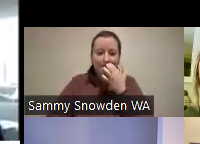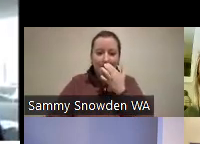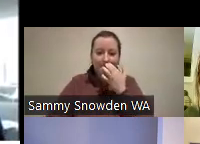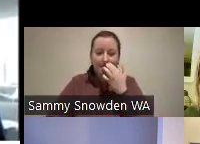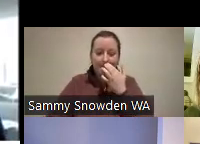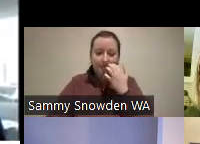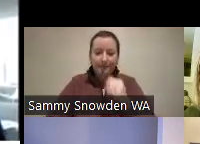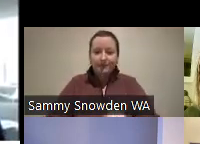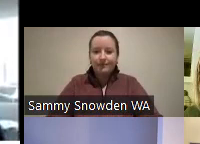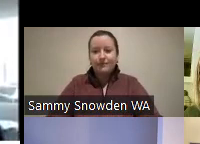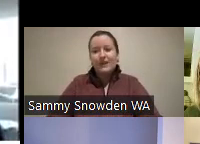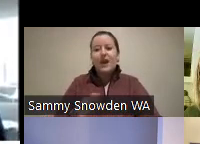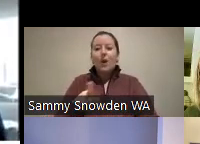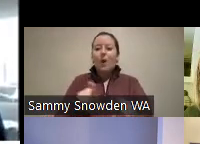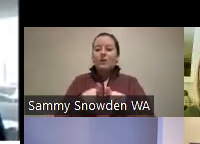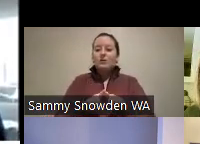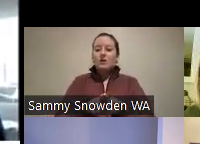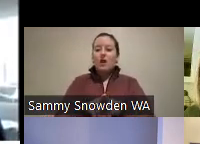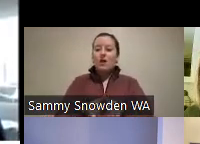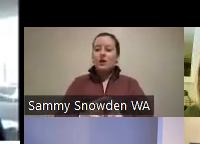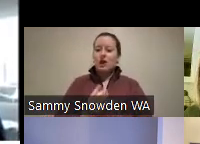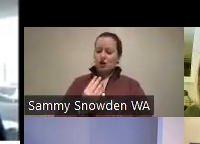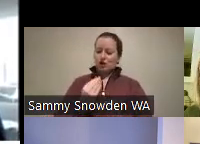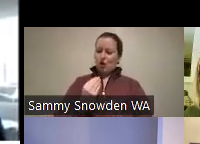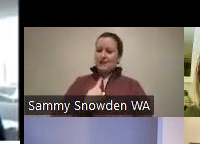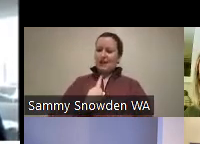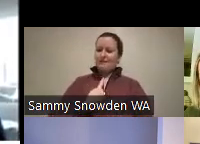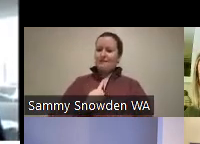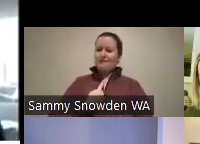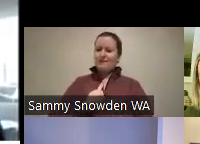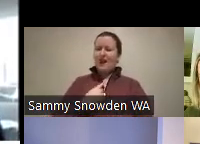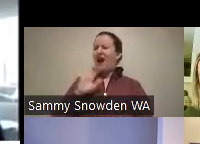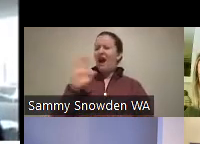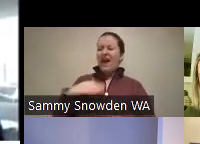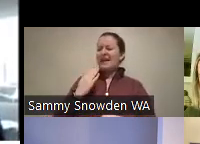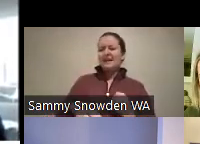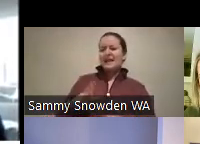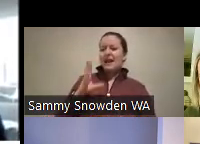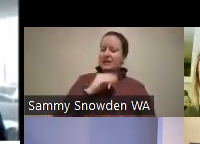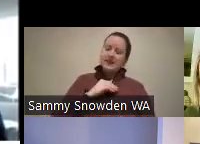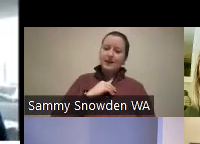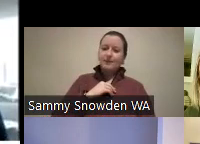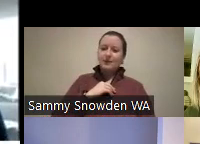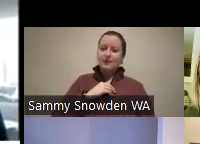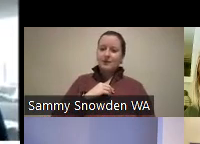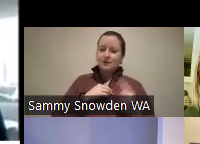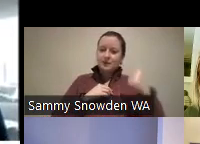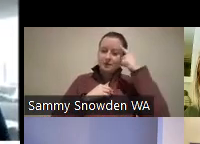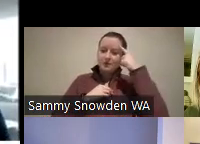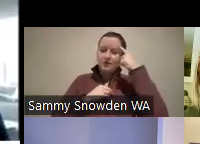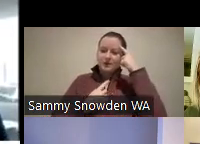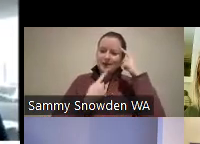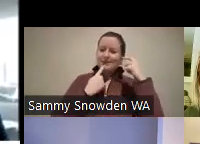saying, I never sleep, or I'm not going to sleep, you probably won't. So your imagination is a powerful tool that you can use